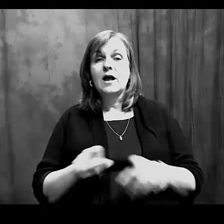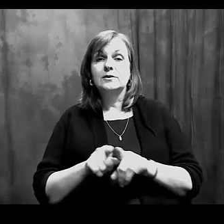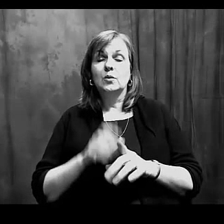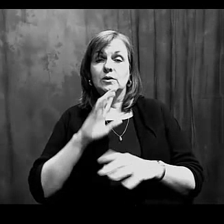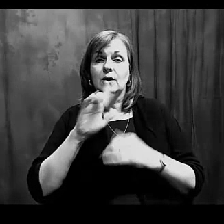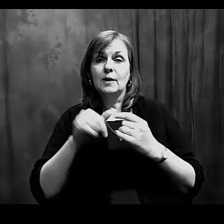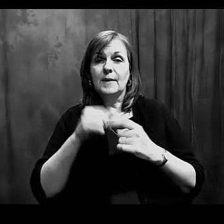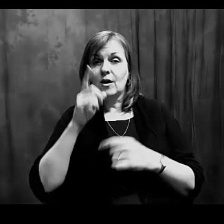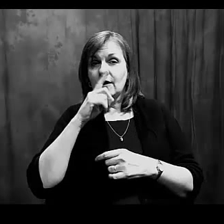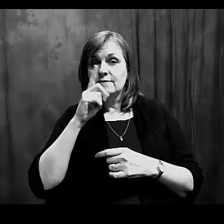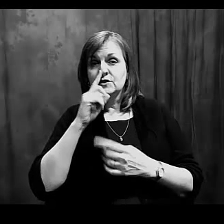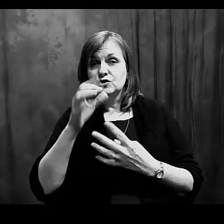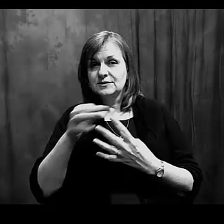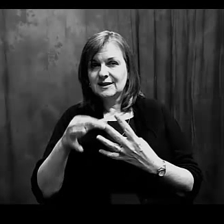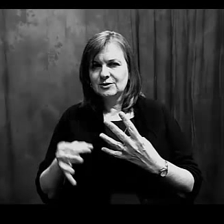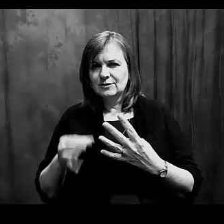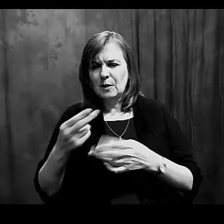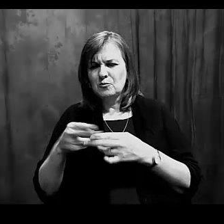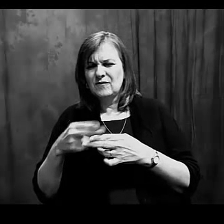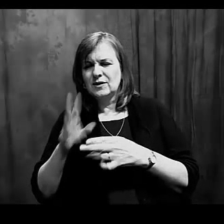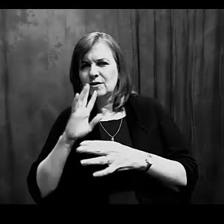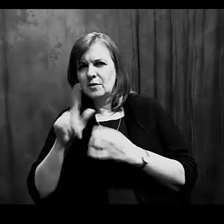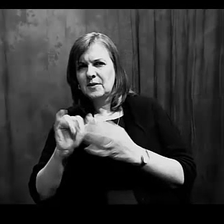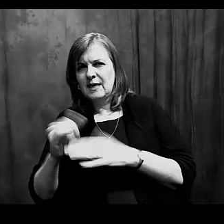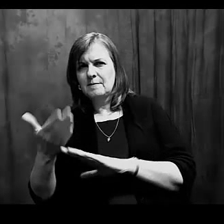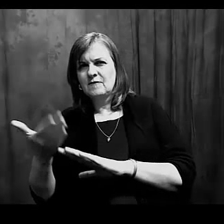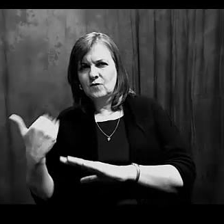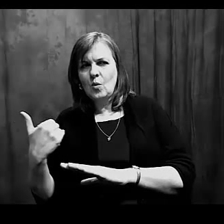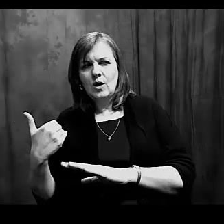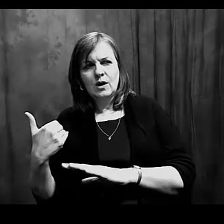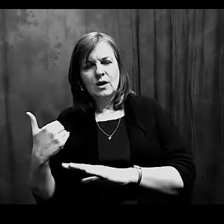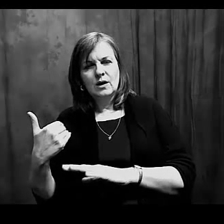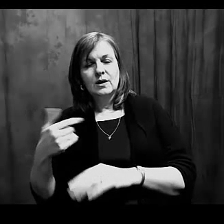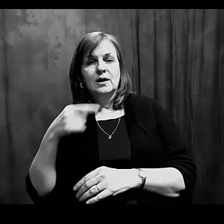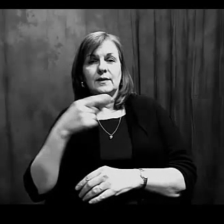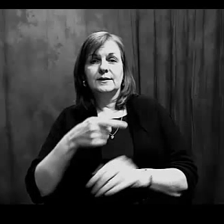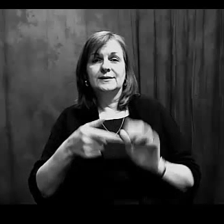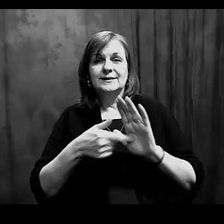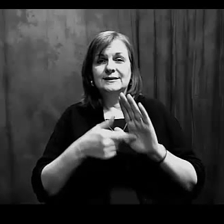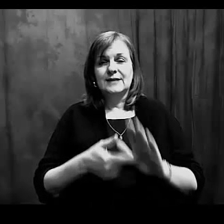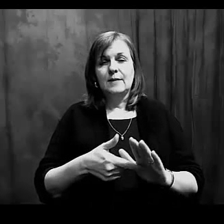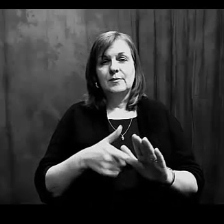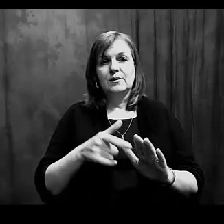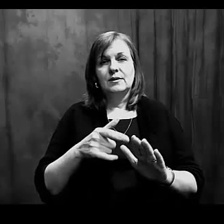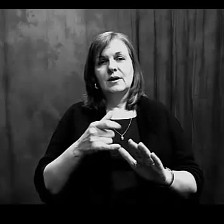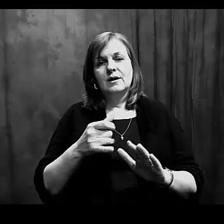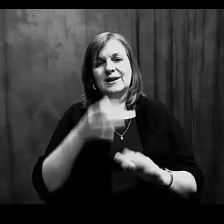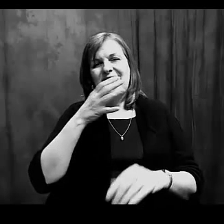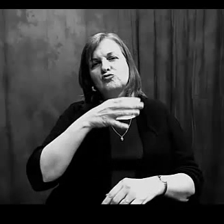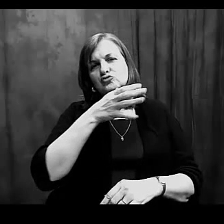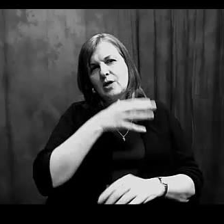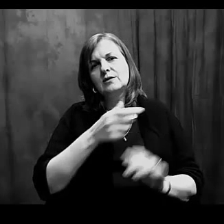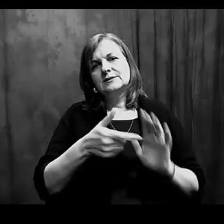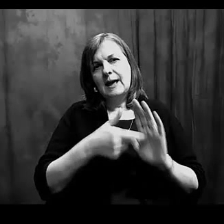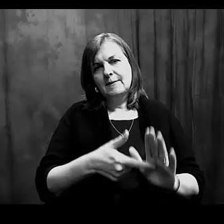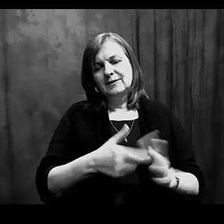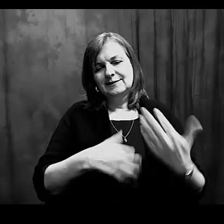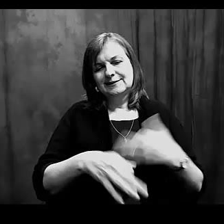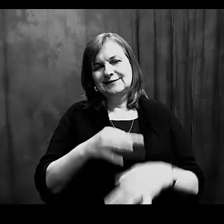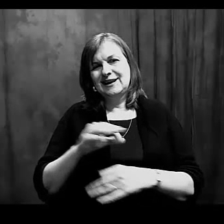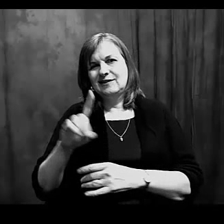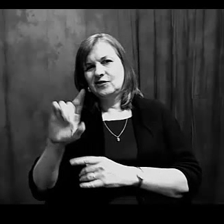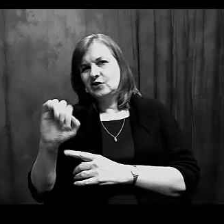We'll also look at artificial selection briefly. I've mentioned this to you before. This showing you an example, an